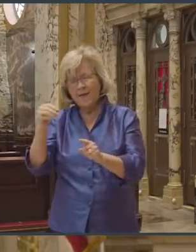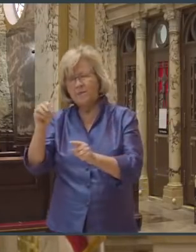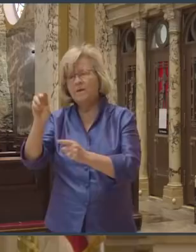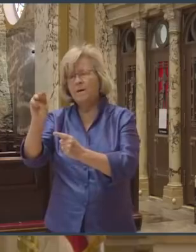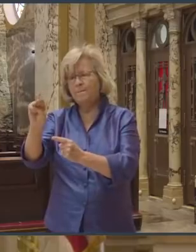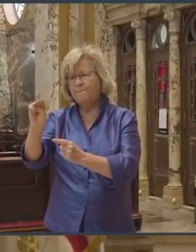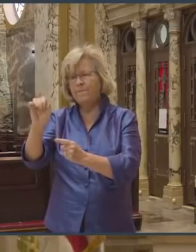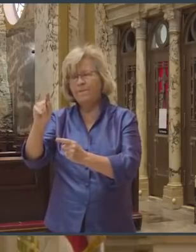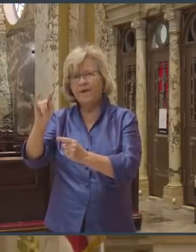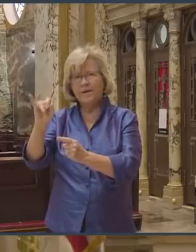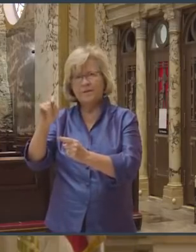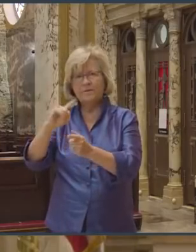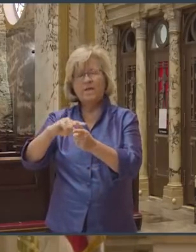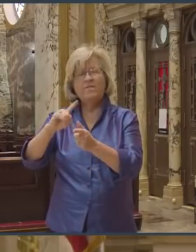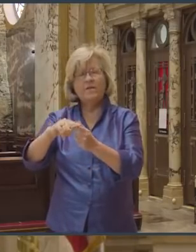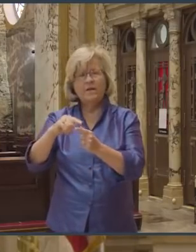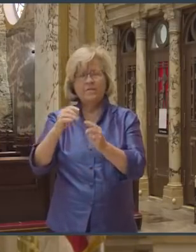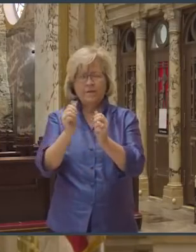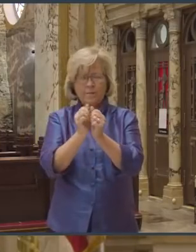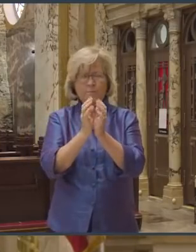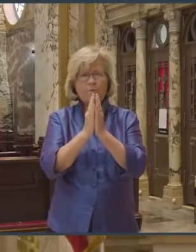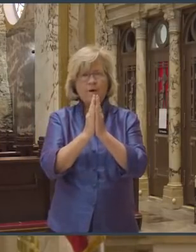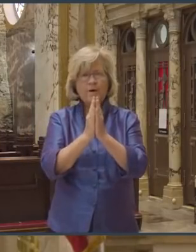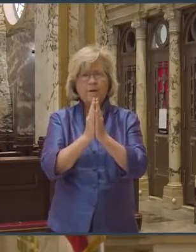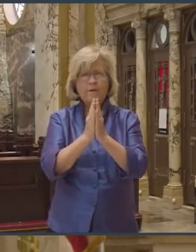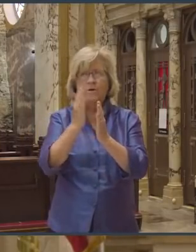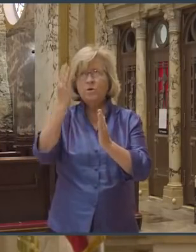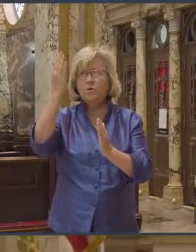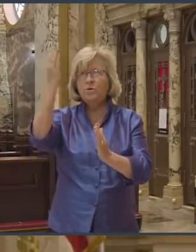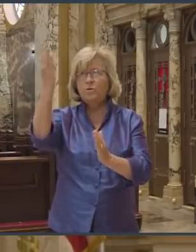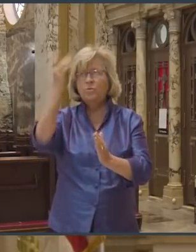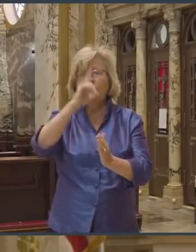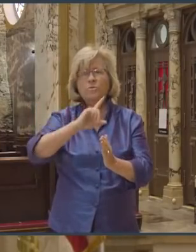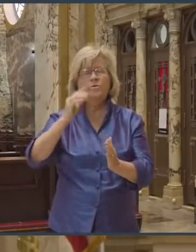they prayed, "You, Lord, who know